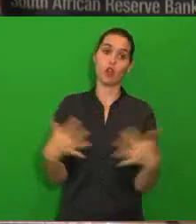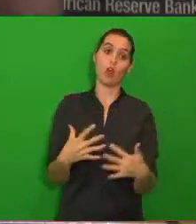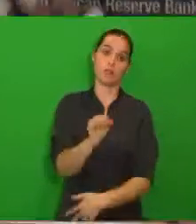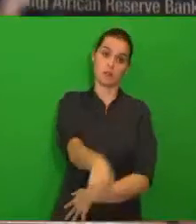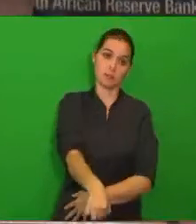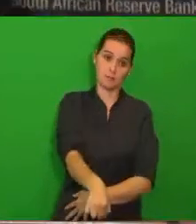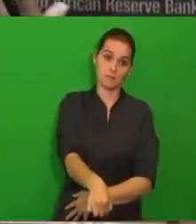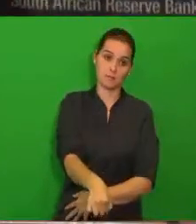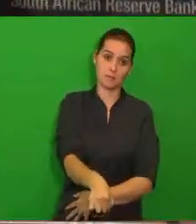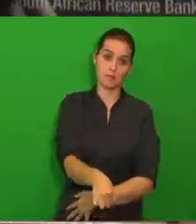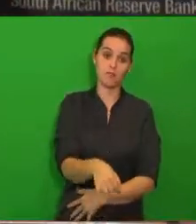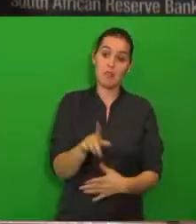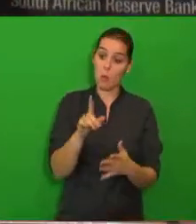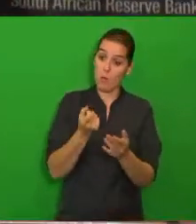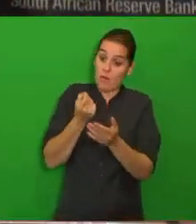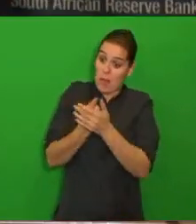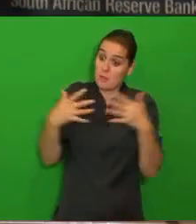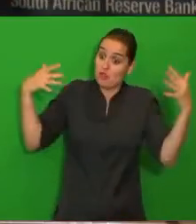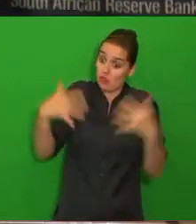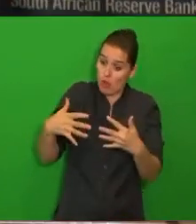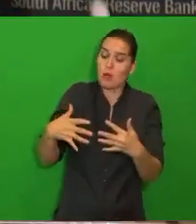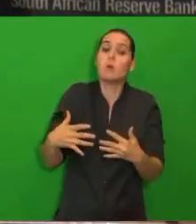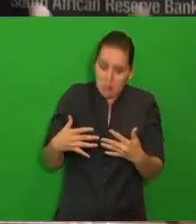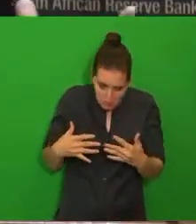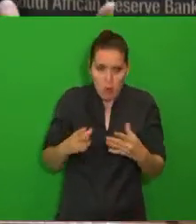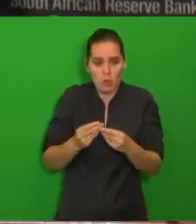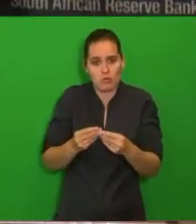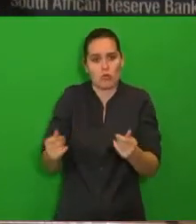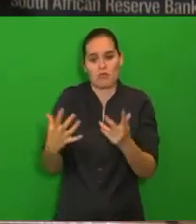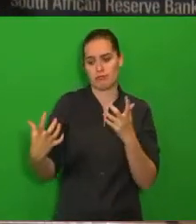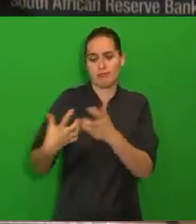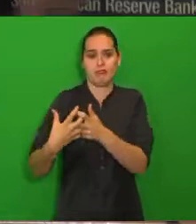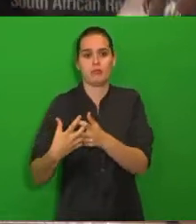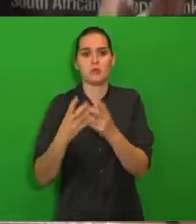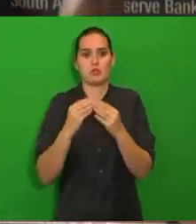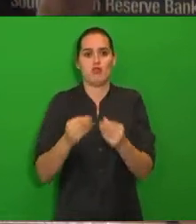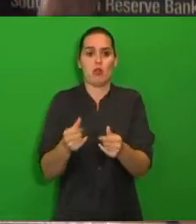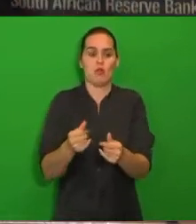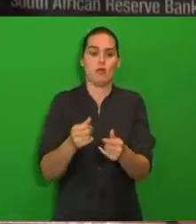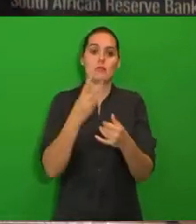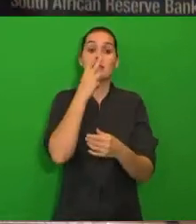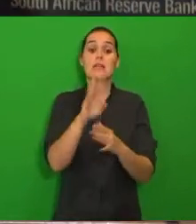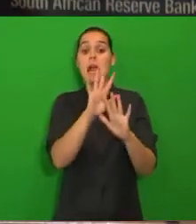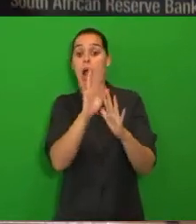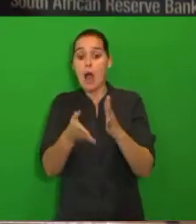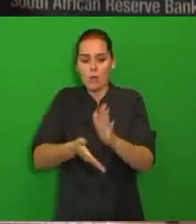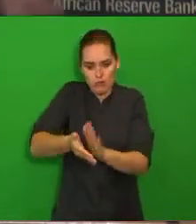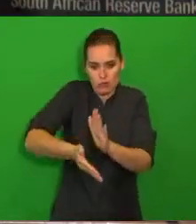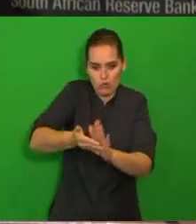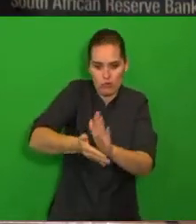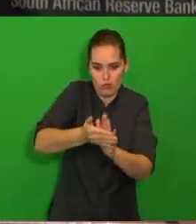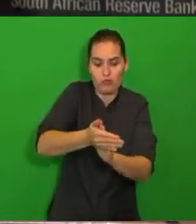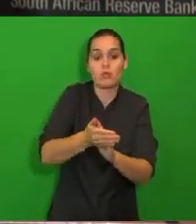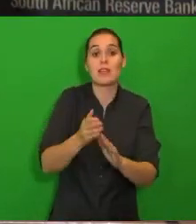when we will treat it the same manner that we treat any other shock, and we will try to see through it. And if there are